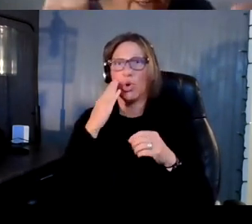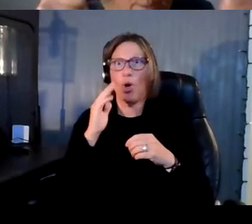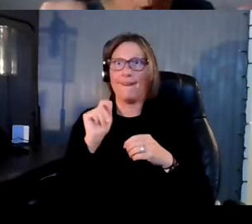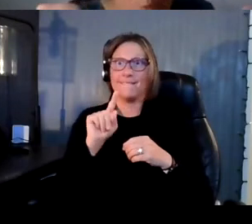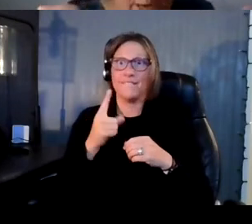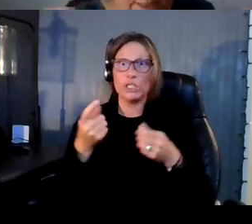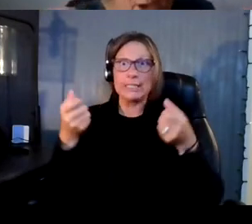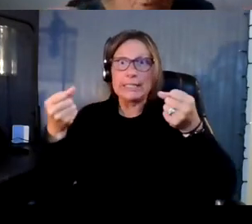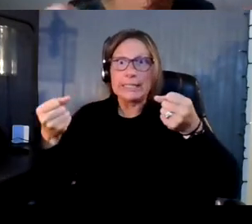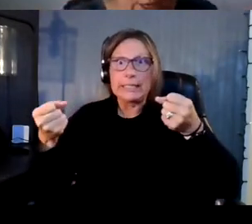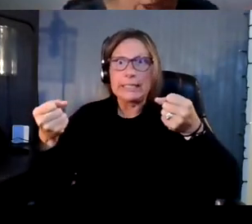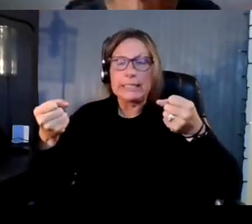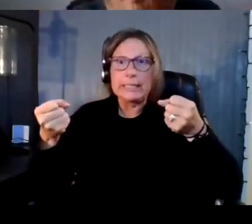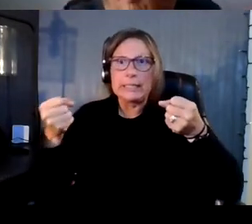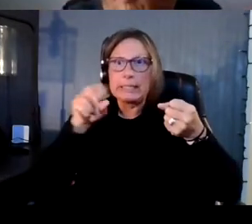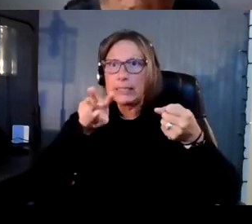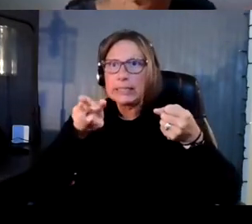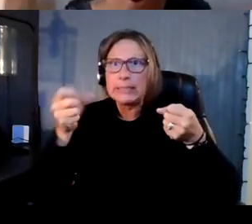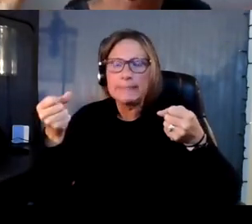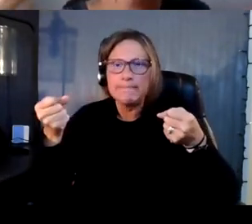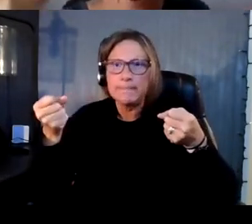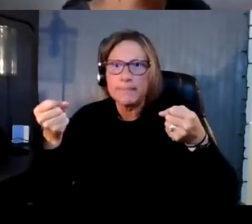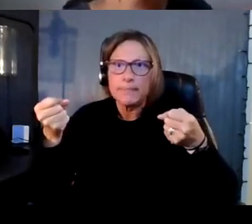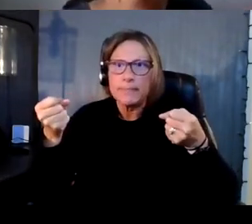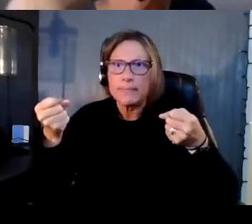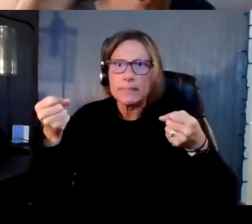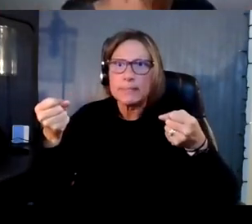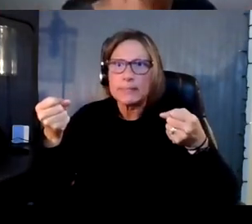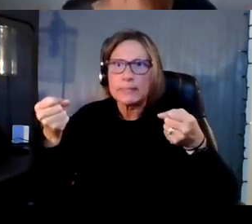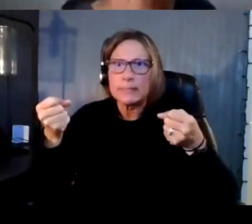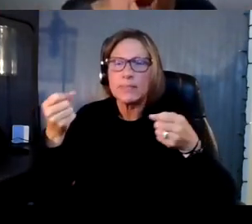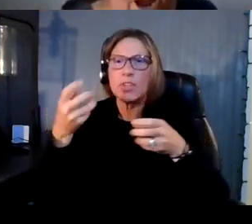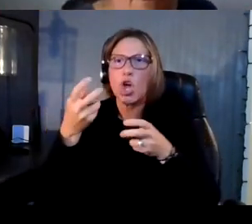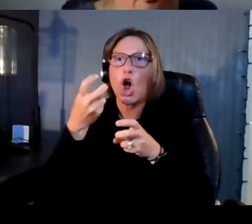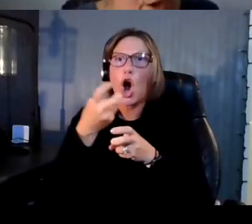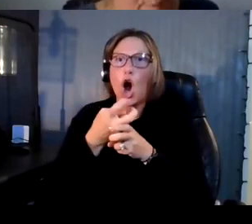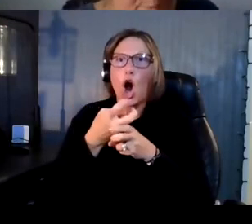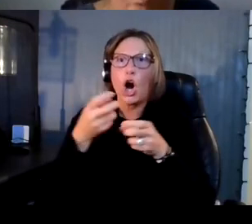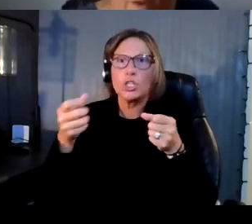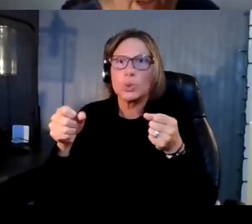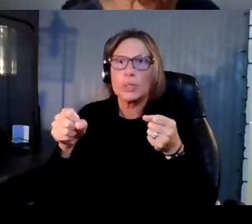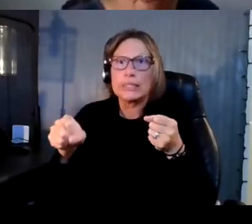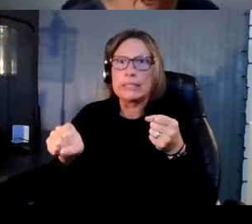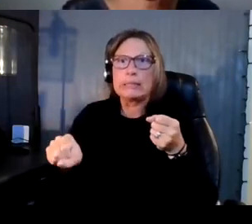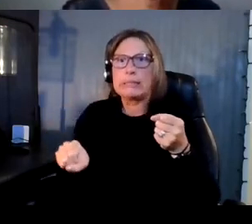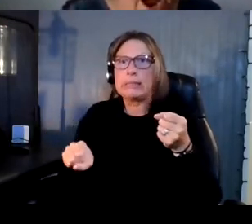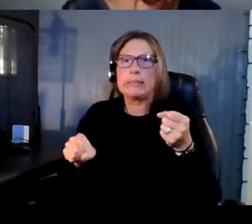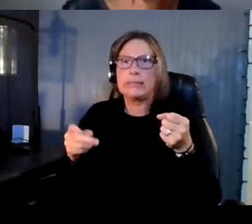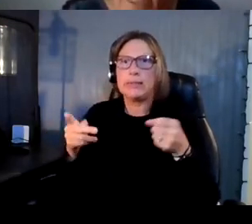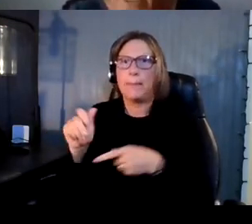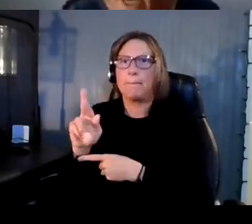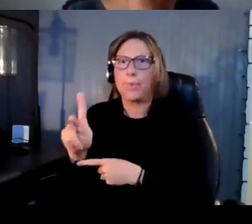your both hands off the wheel to just turn it from park into drive, and then